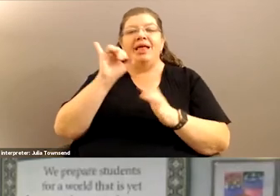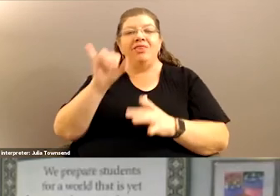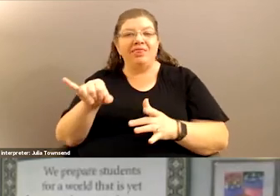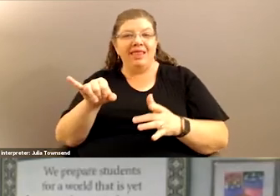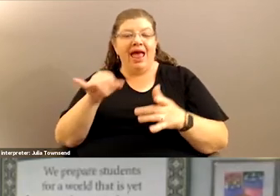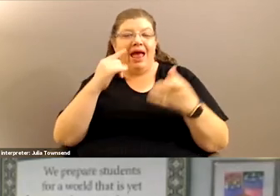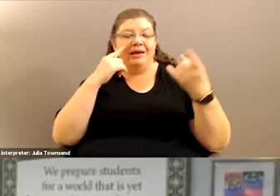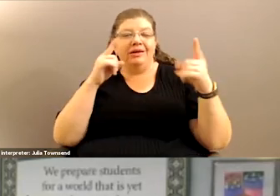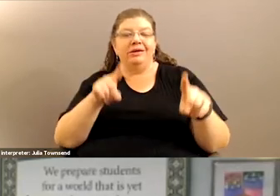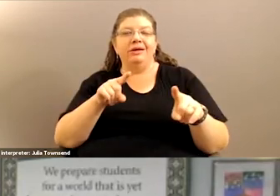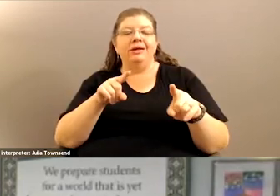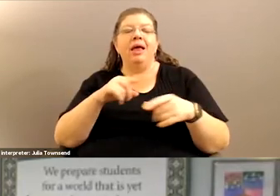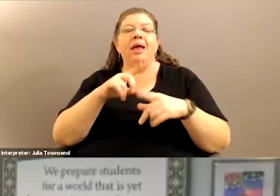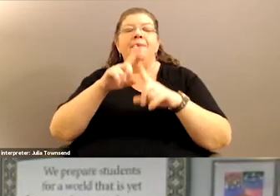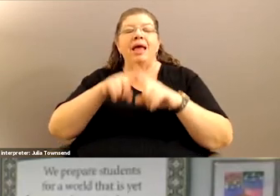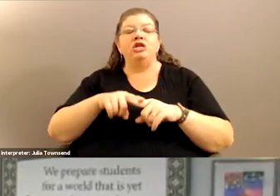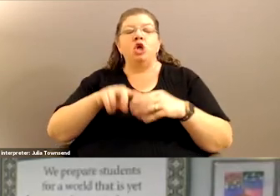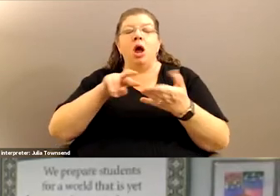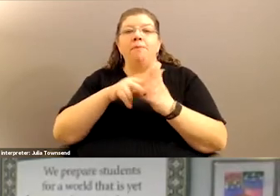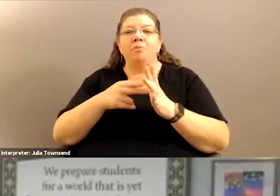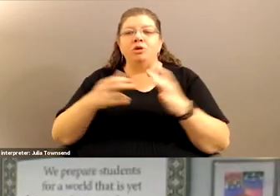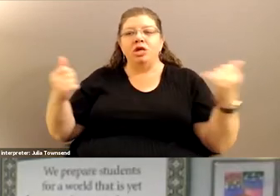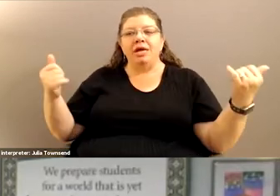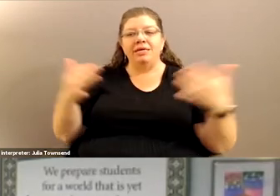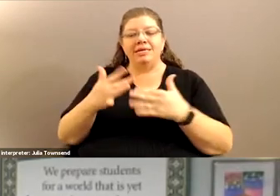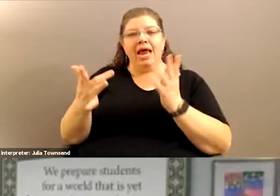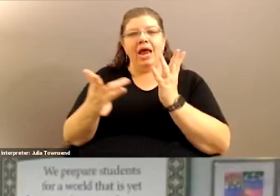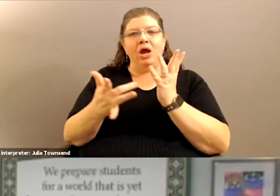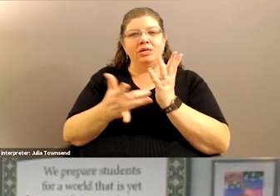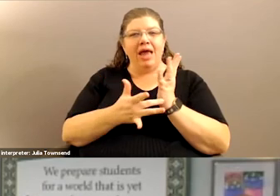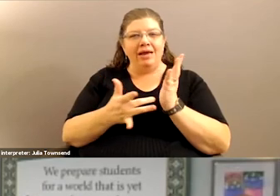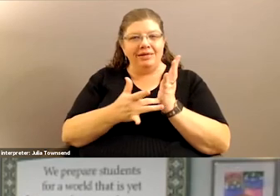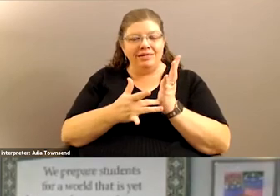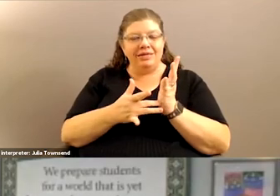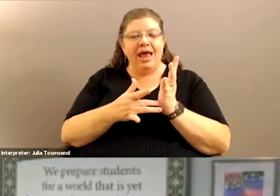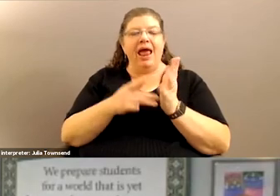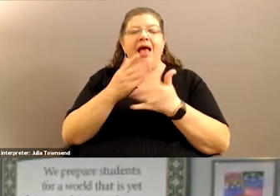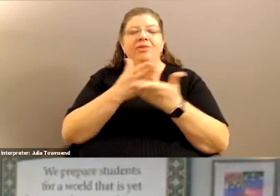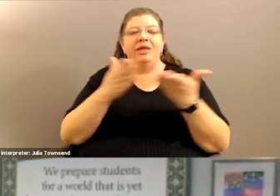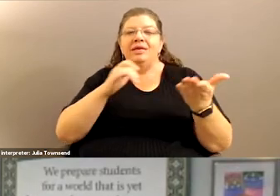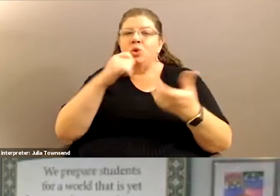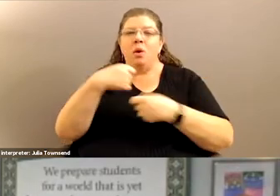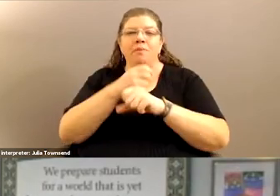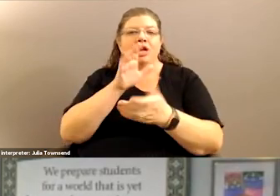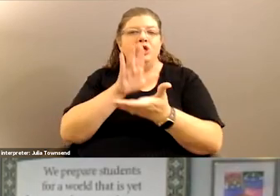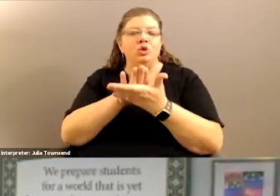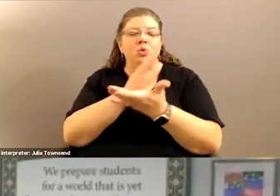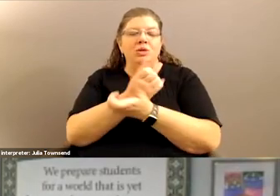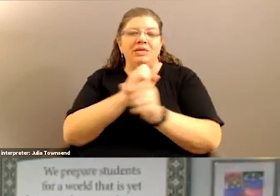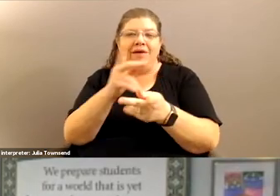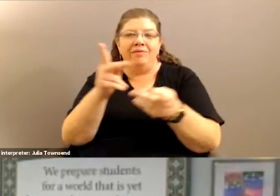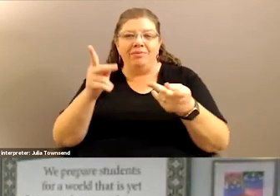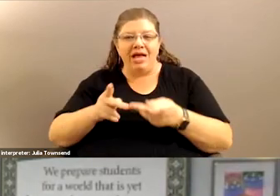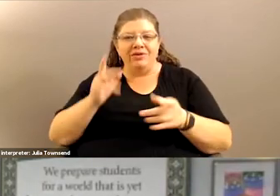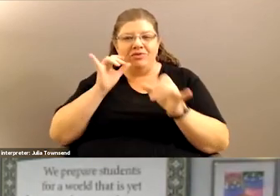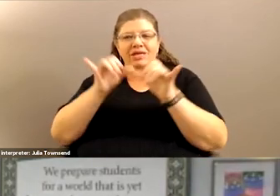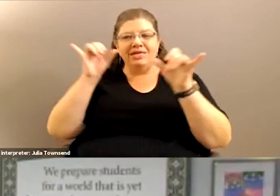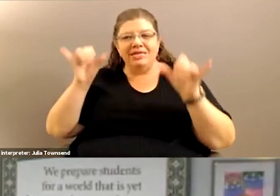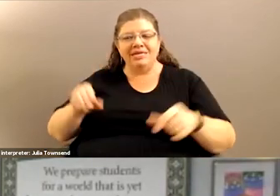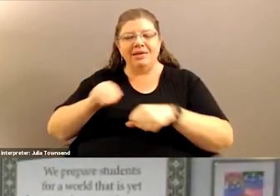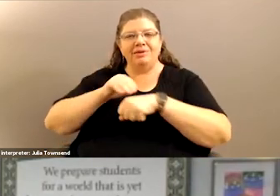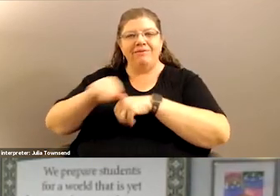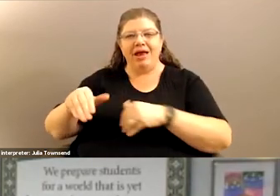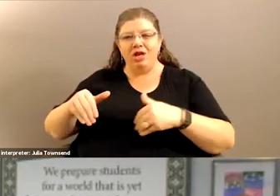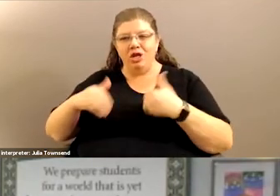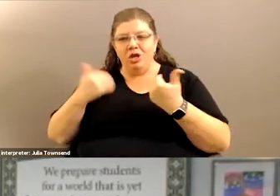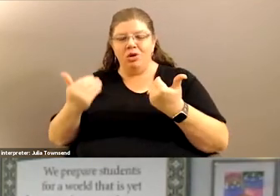based on purposeful scare tactics and measures that do not make school a safe place for our systems affected youth but in fact reproduce what